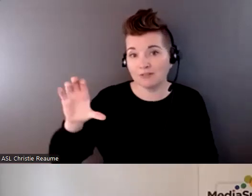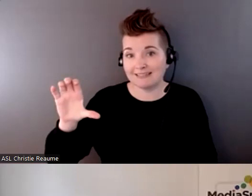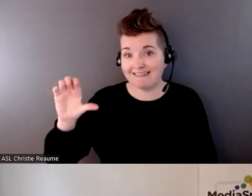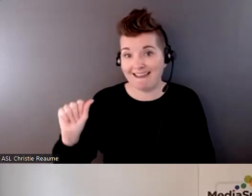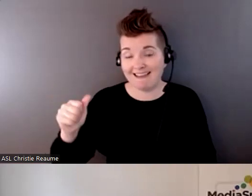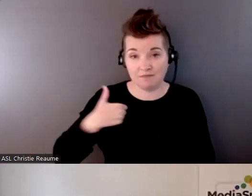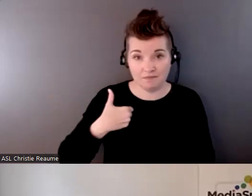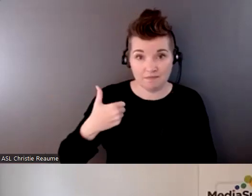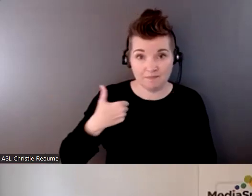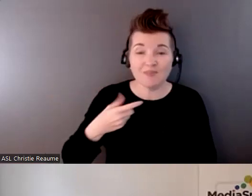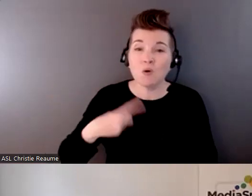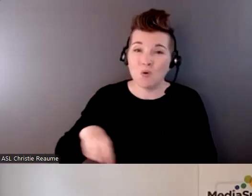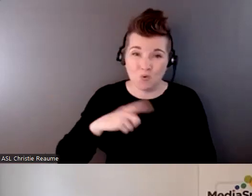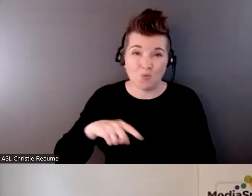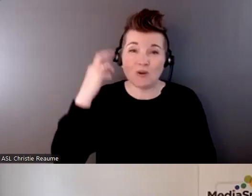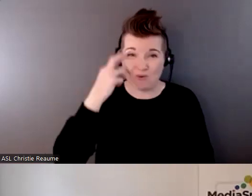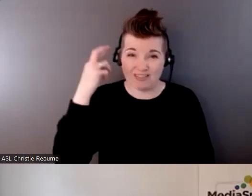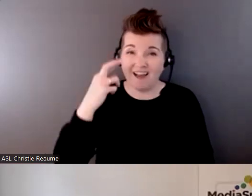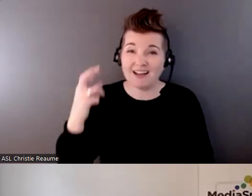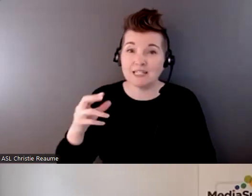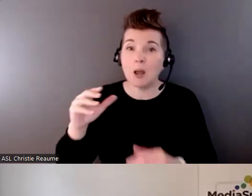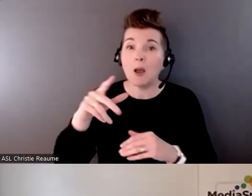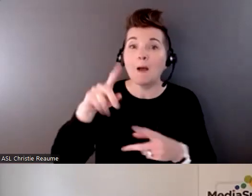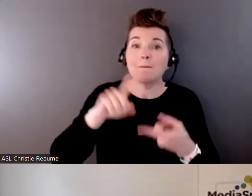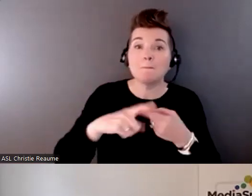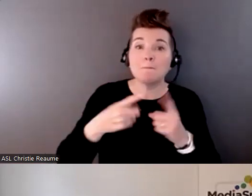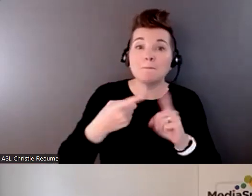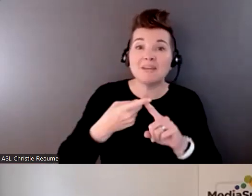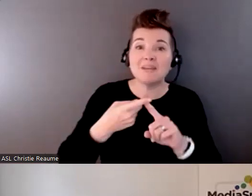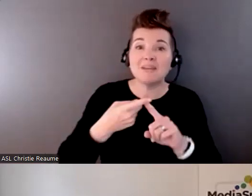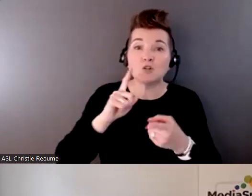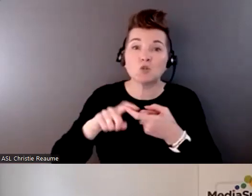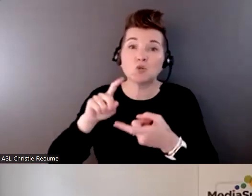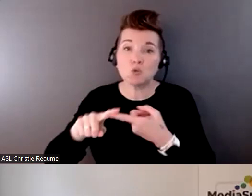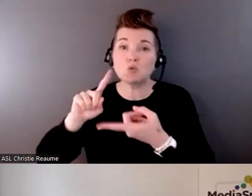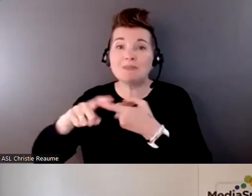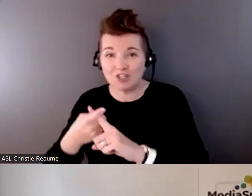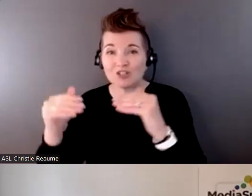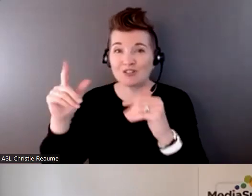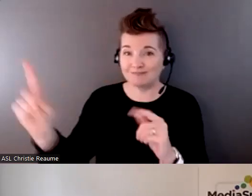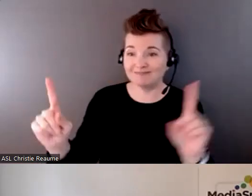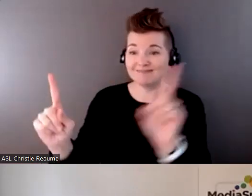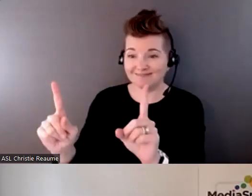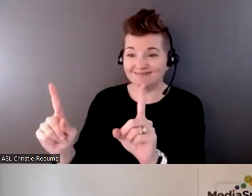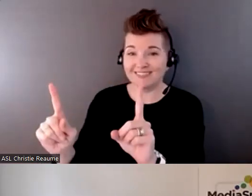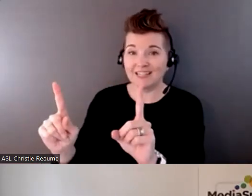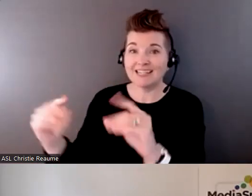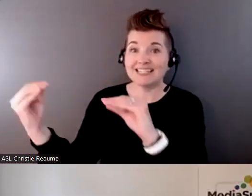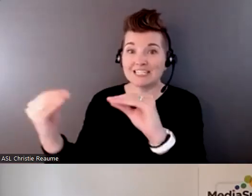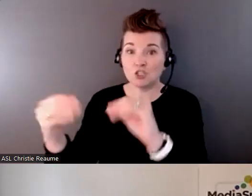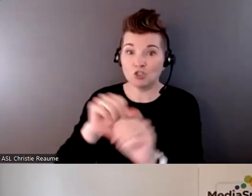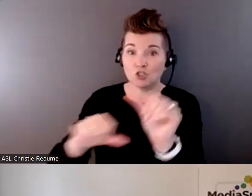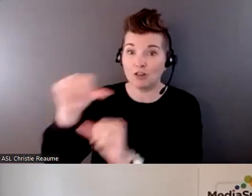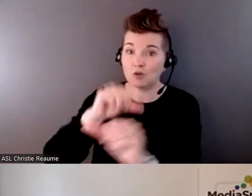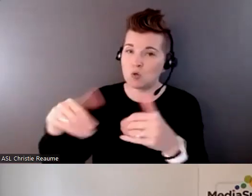certainly learned that the peer-to-peer approach was a great success so I just wanted to Echo that as well